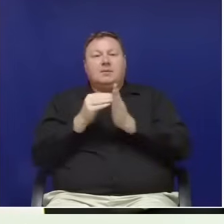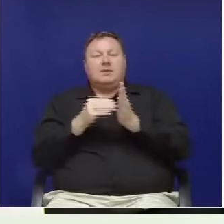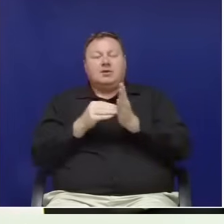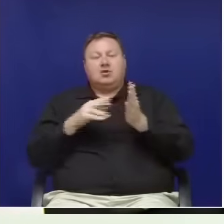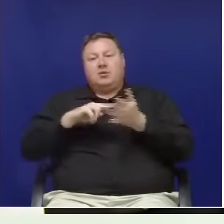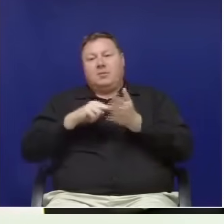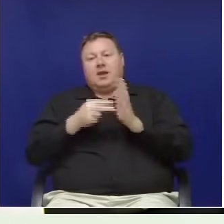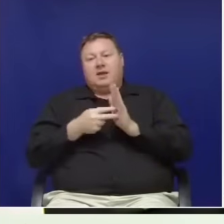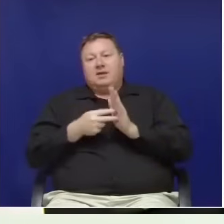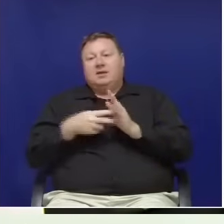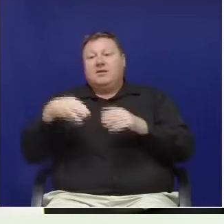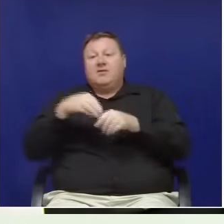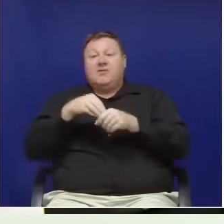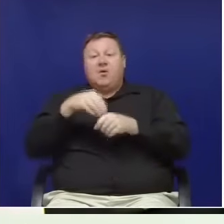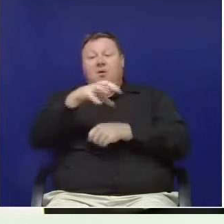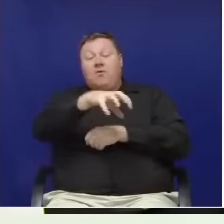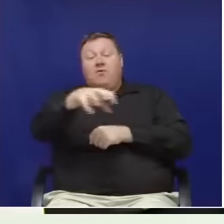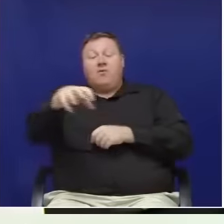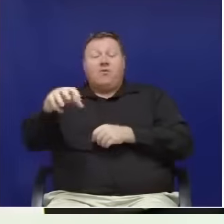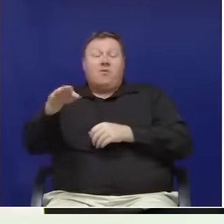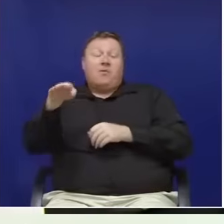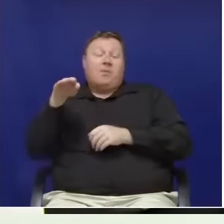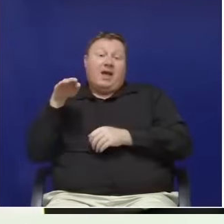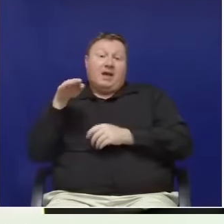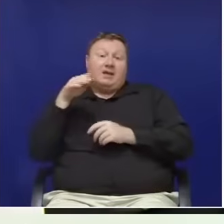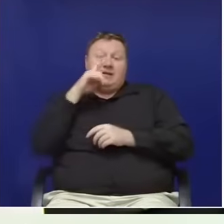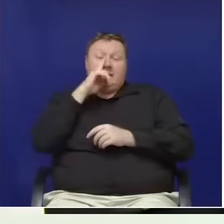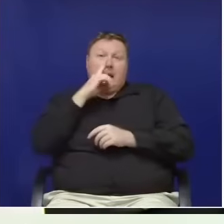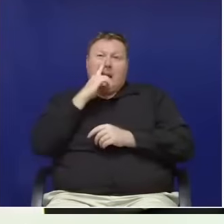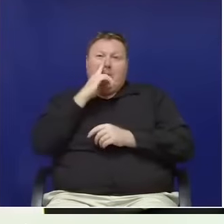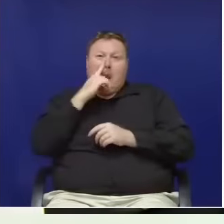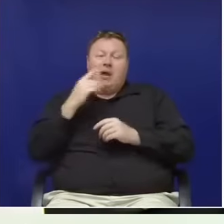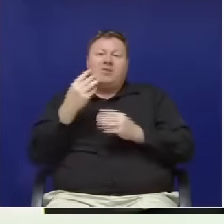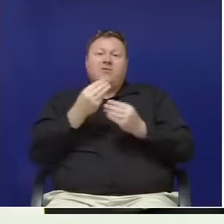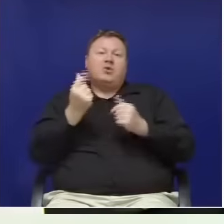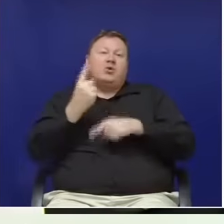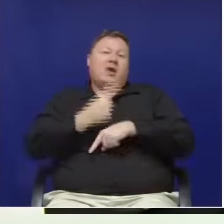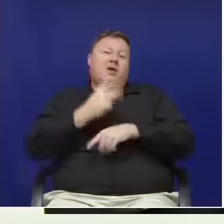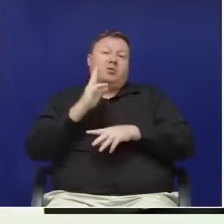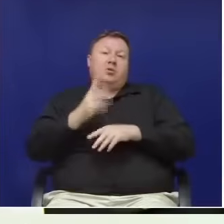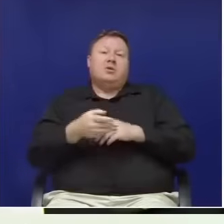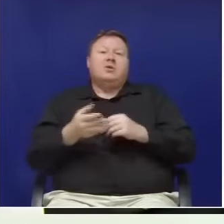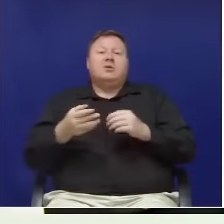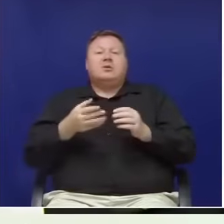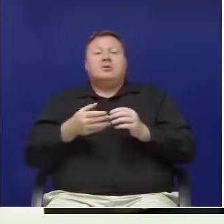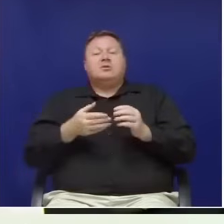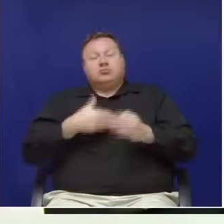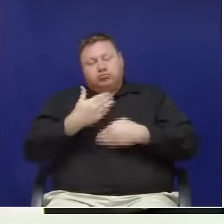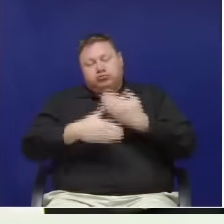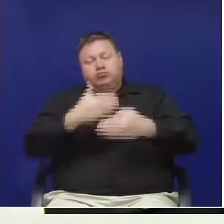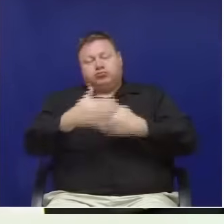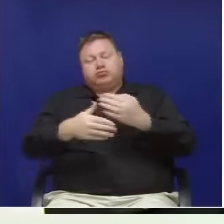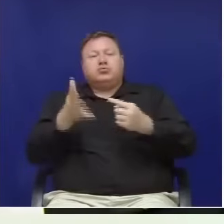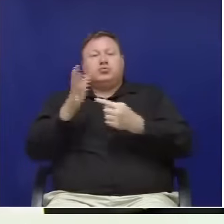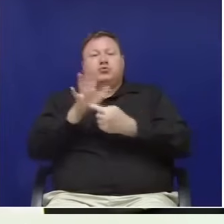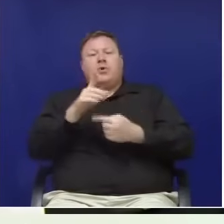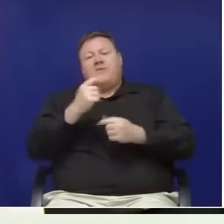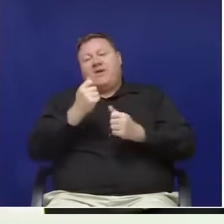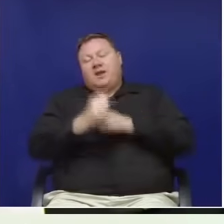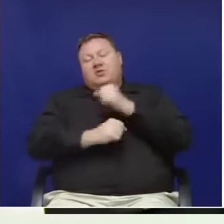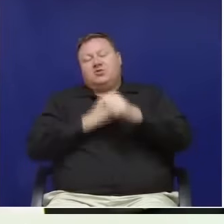participating banks over the next 30 days, and this will inform the anticipated rollout trajectory for the remainder of this financial